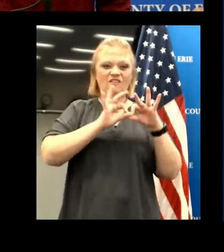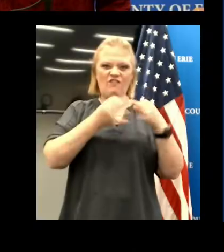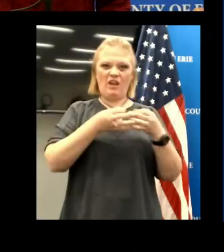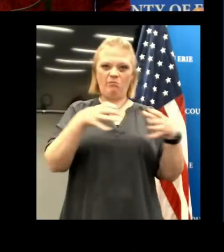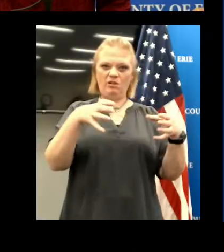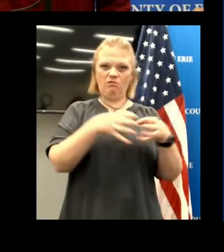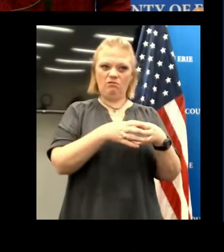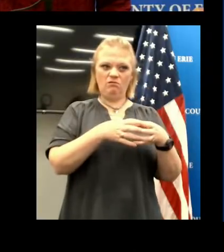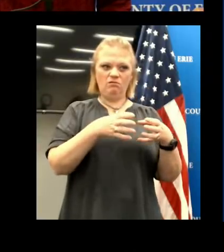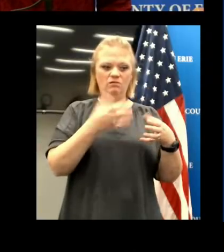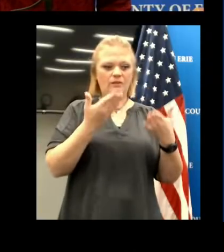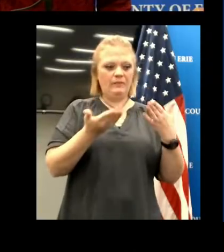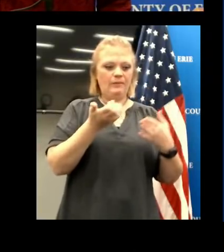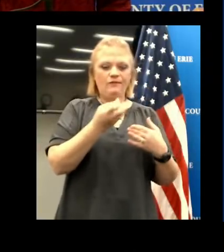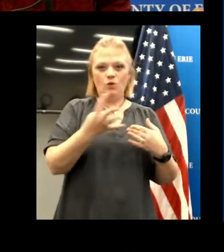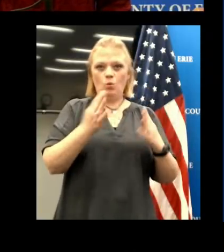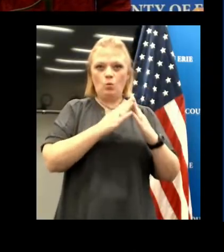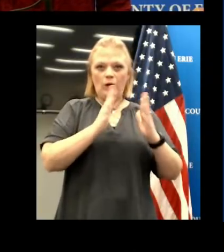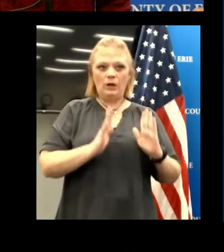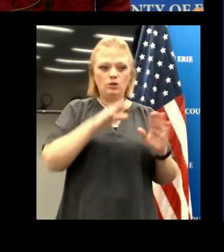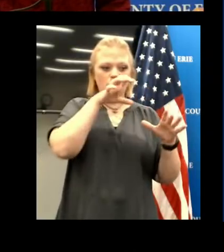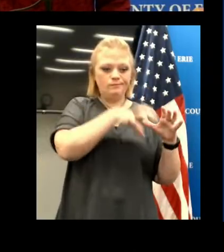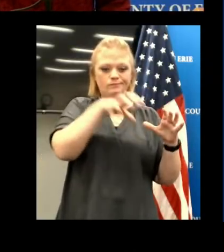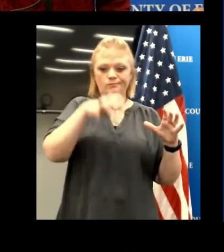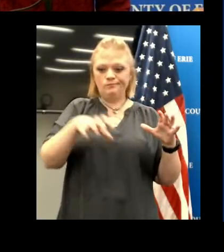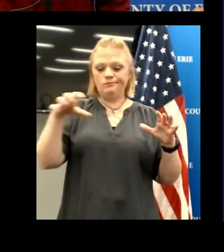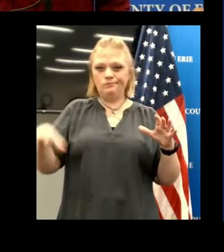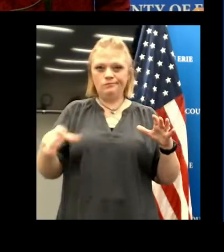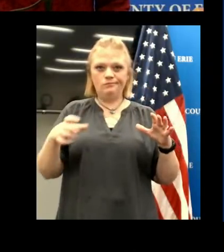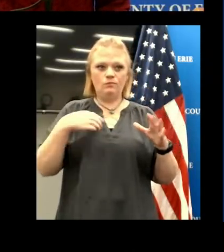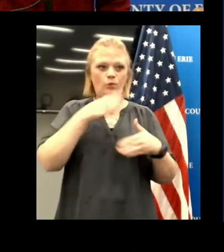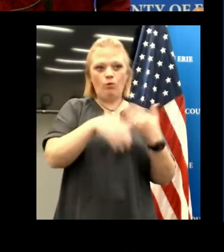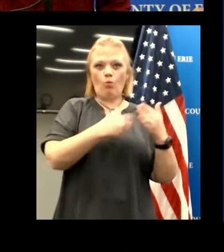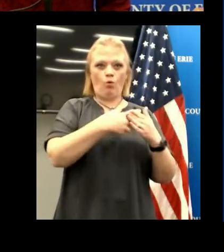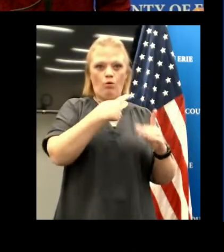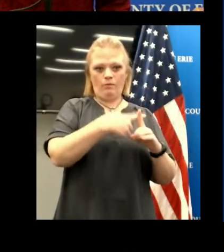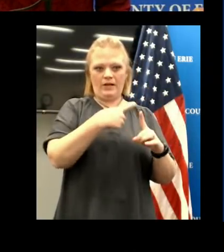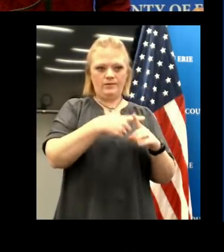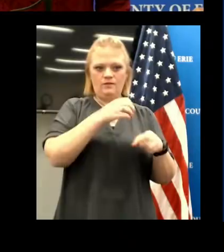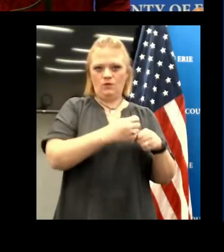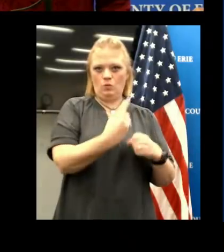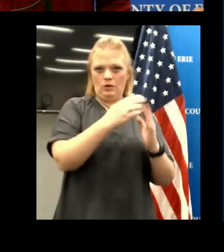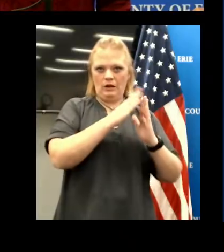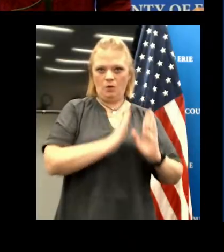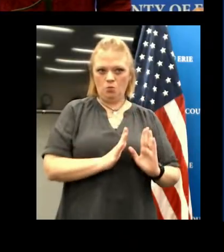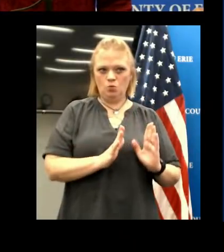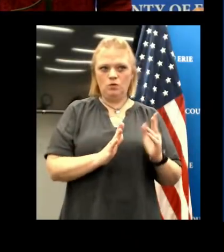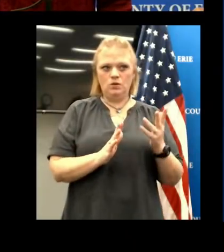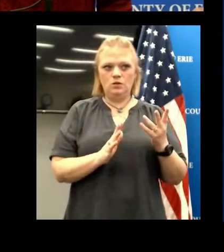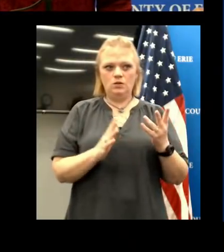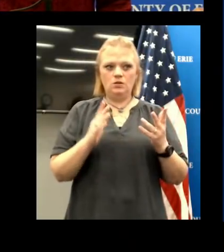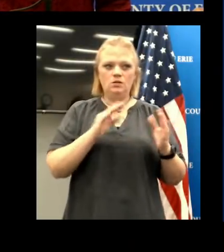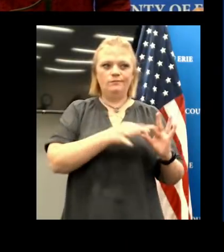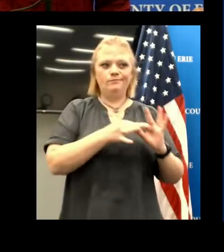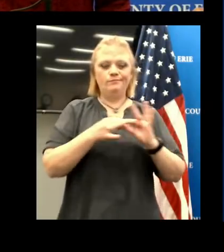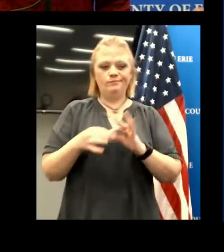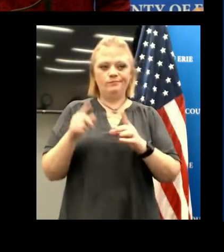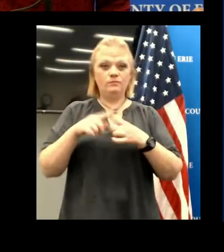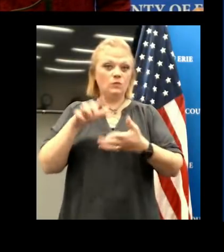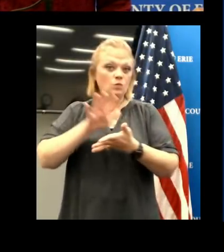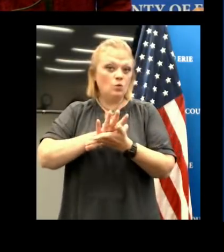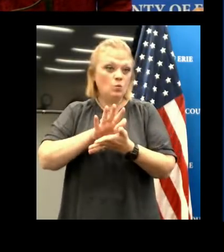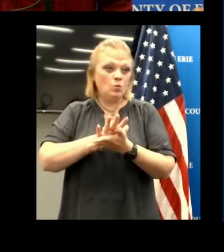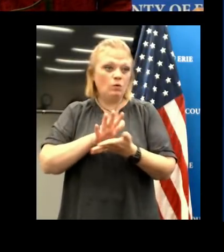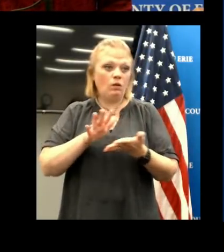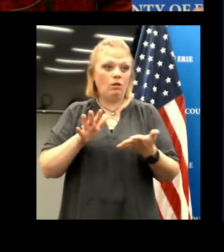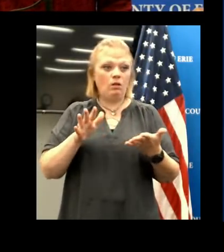several households where multiple people in the house are positive. A lot of these are related to schools